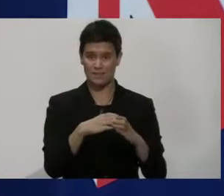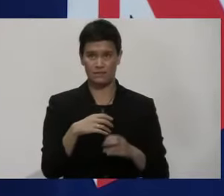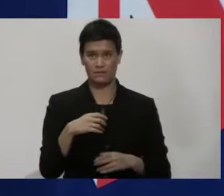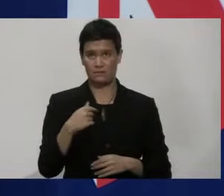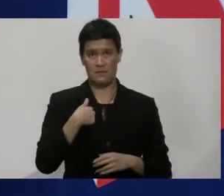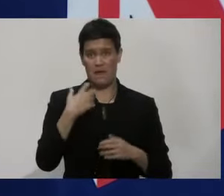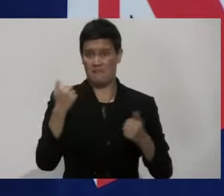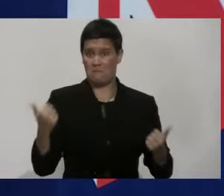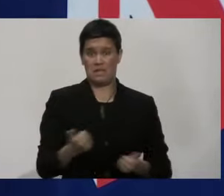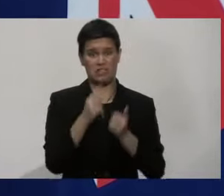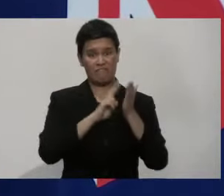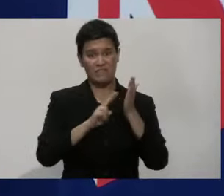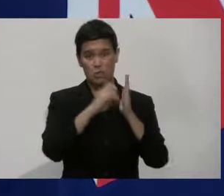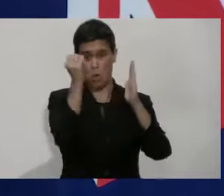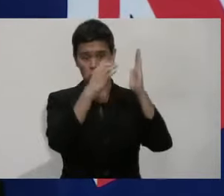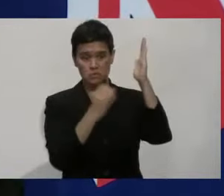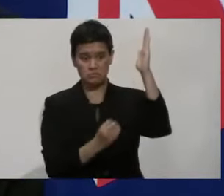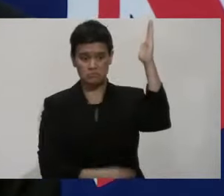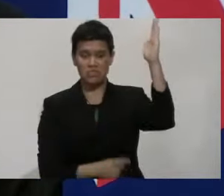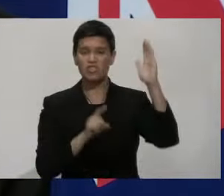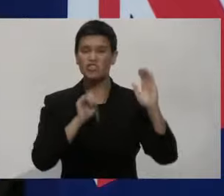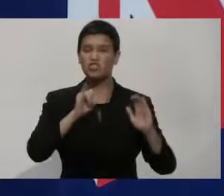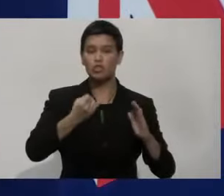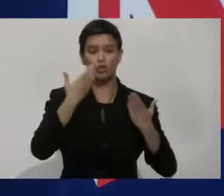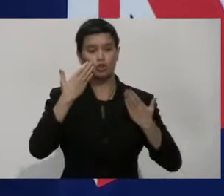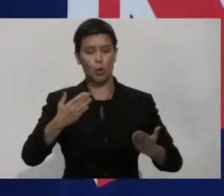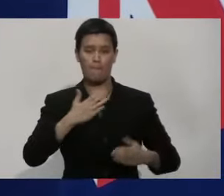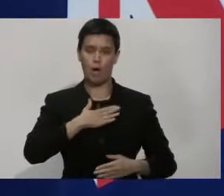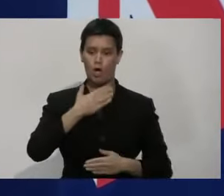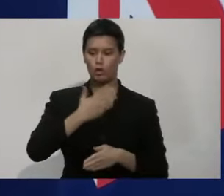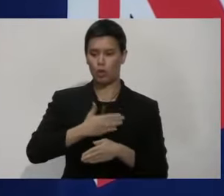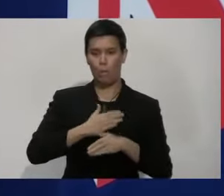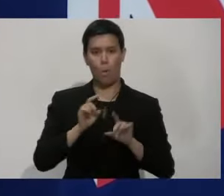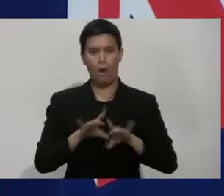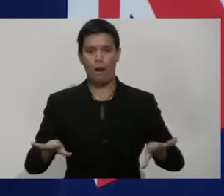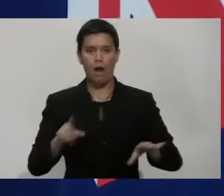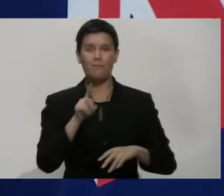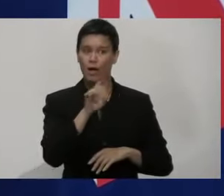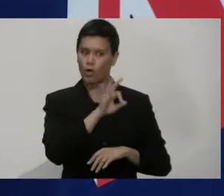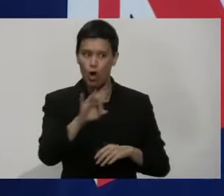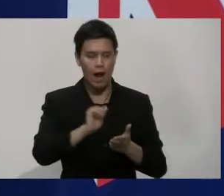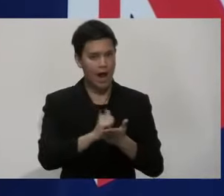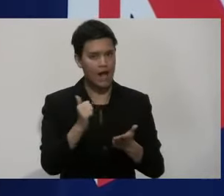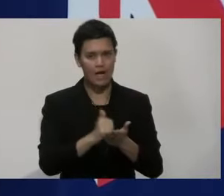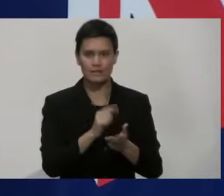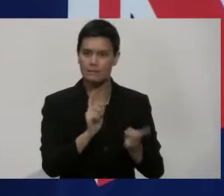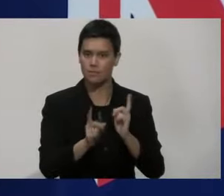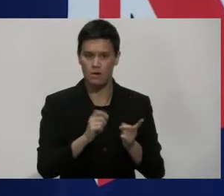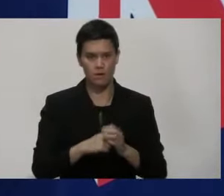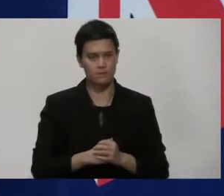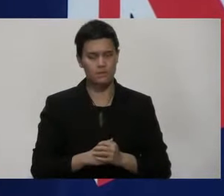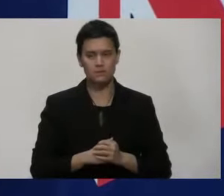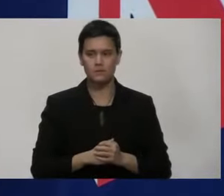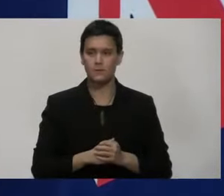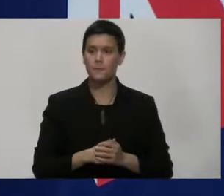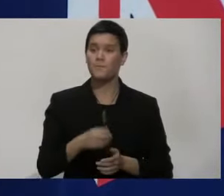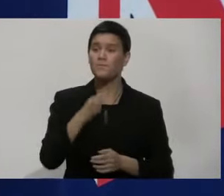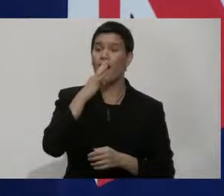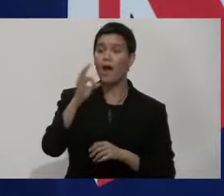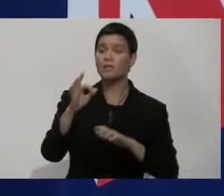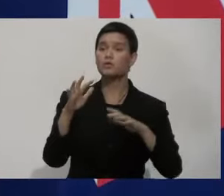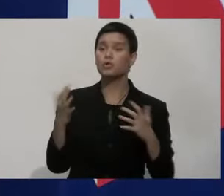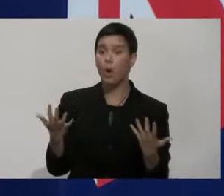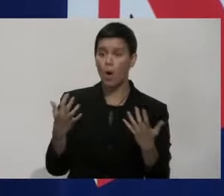are me doing my job. Yep, Joe. What does the extension mean for campaigning and also for whether Parliament will